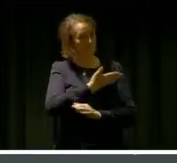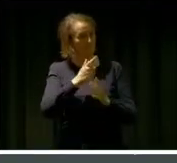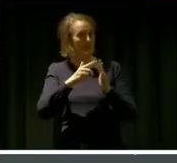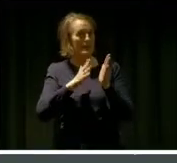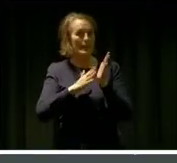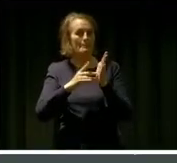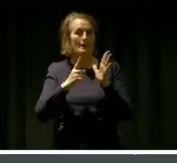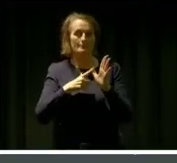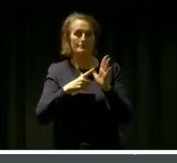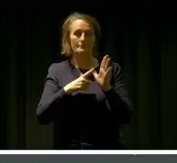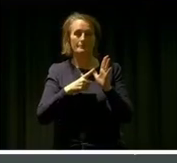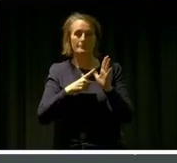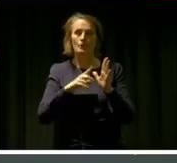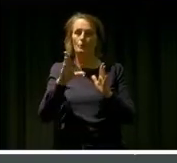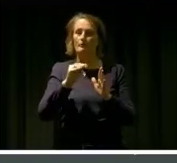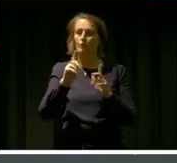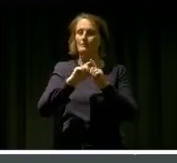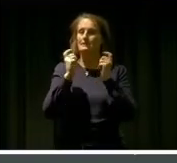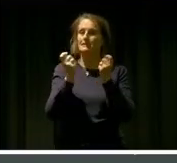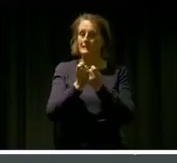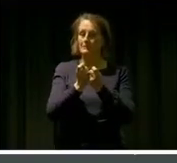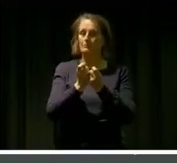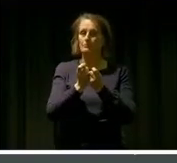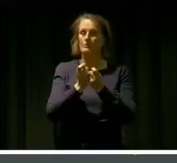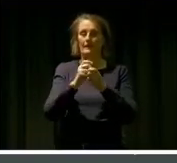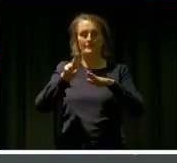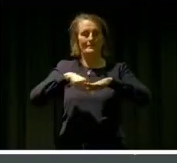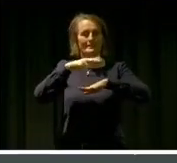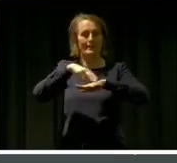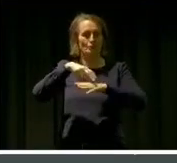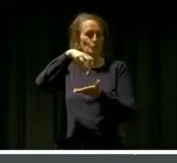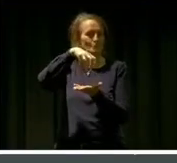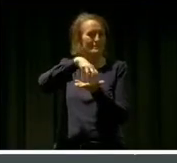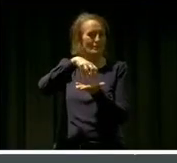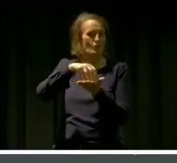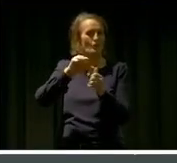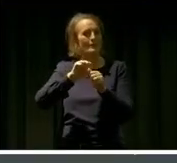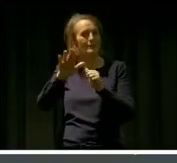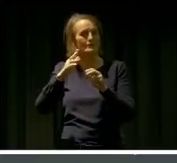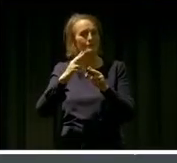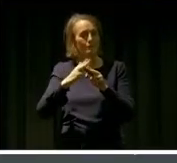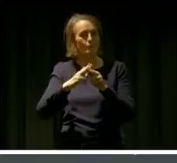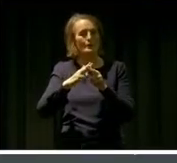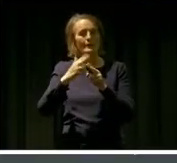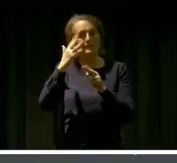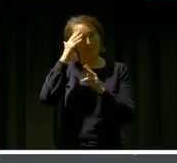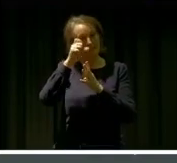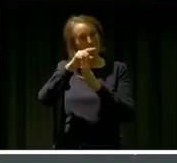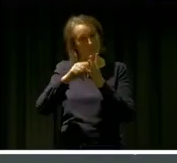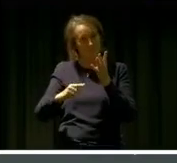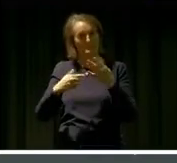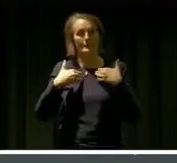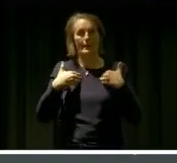from the 3DN team at the National Centre of Excellence in Intellectual Disability Health at